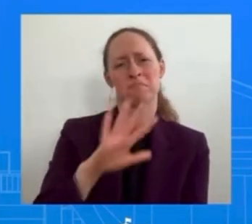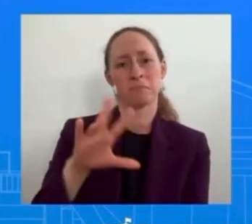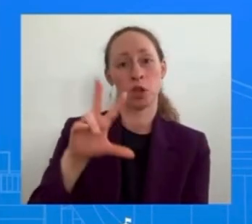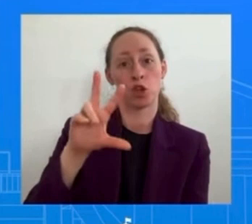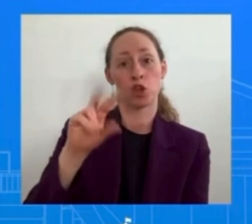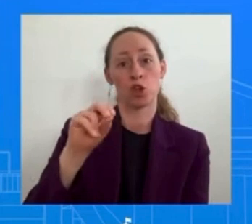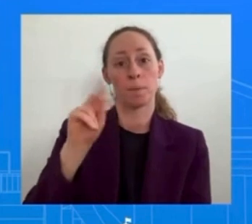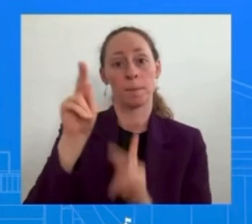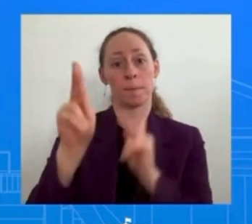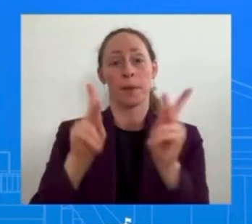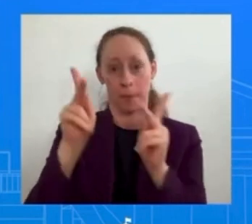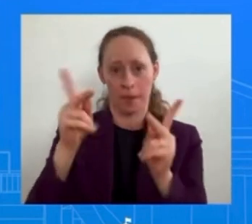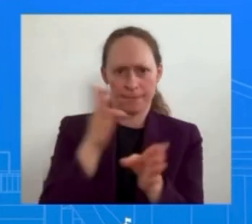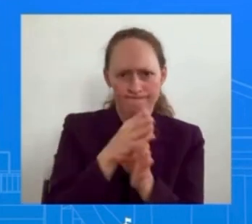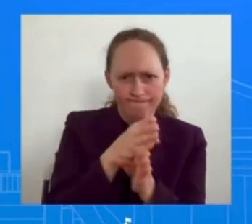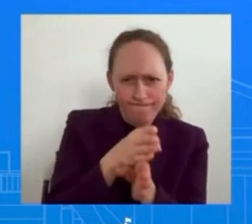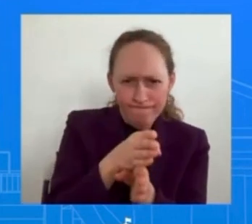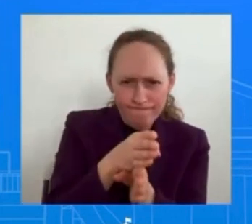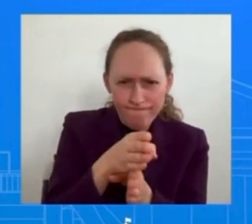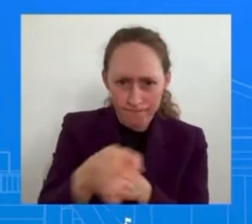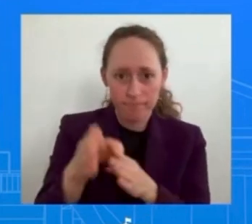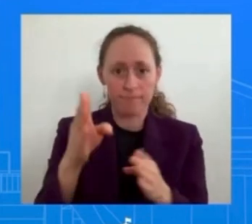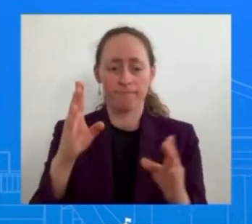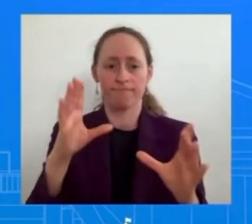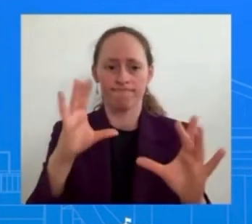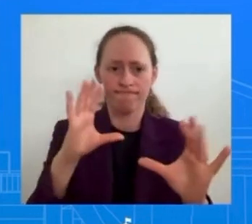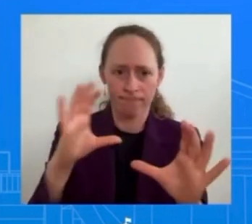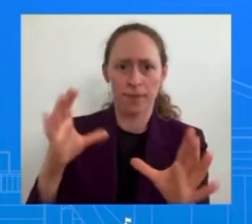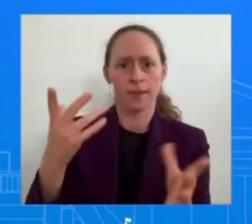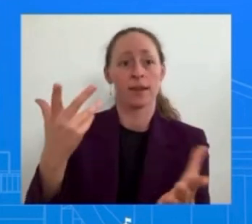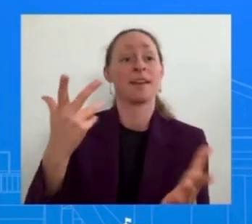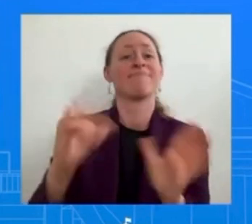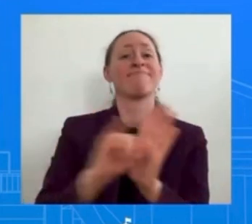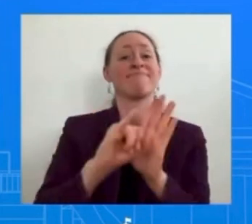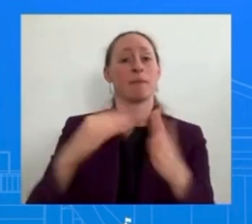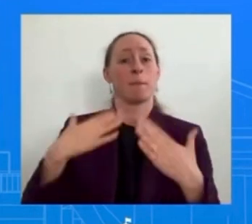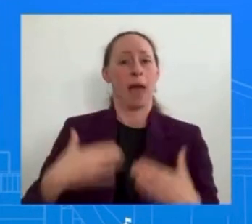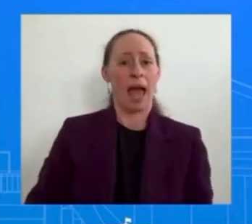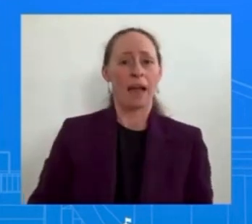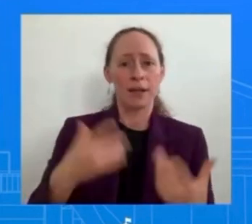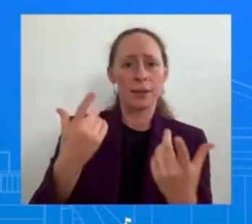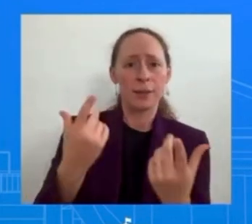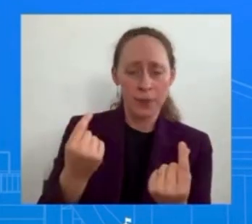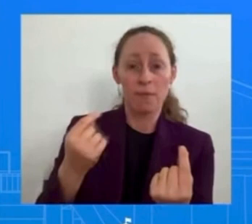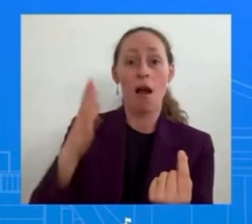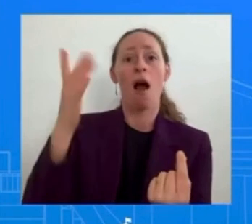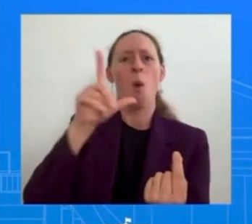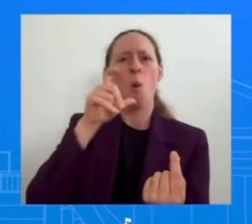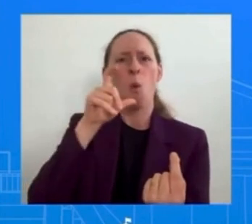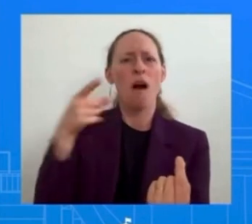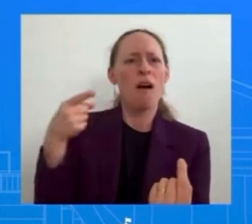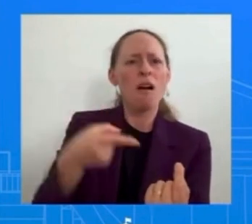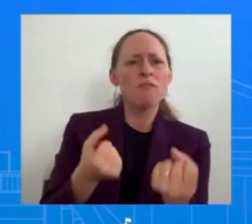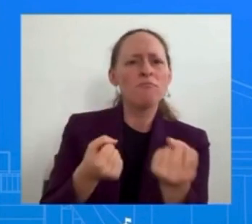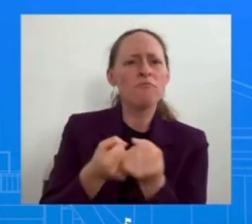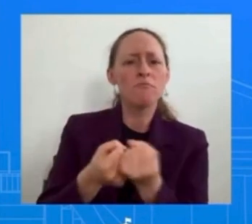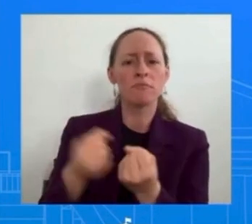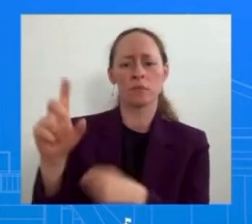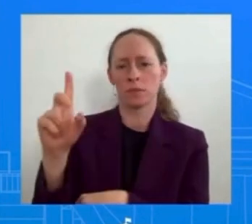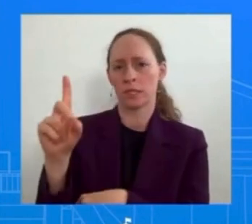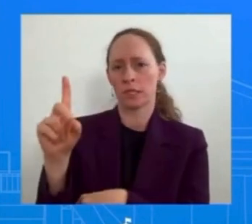mortuary specialists from the Department of Defense. These experts are going to be able to help identify loved